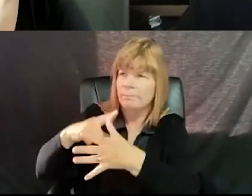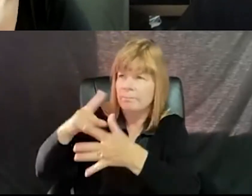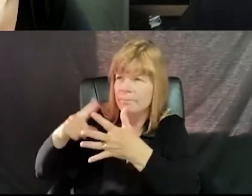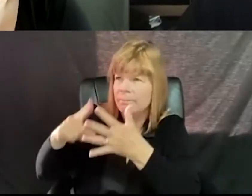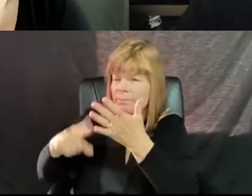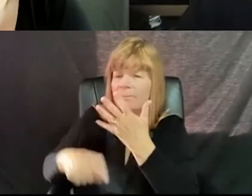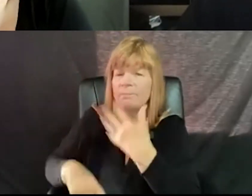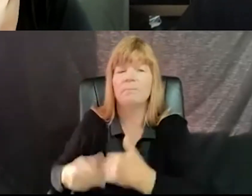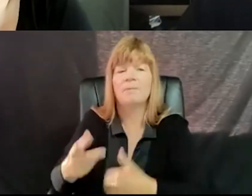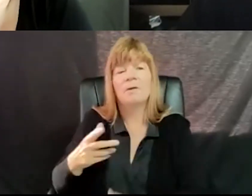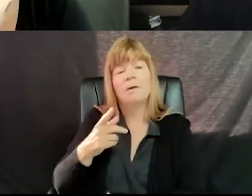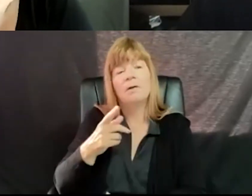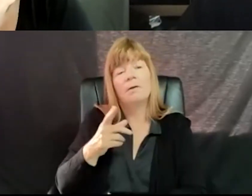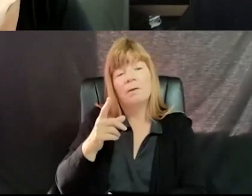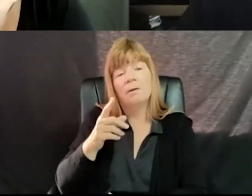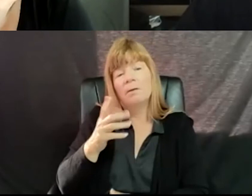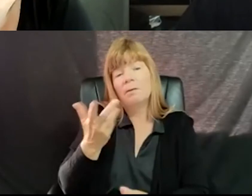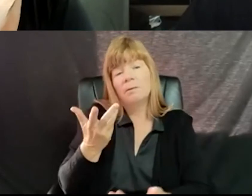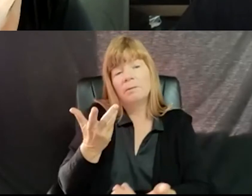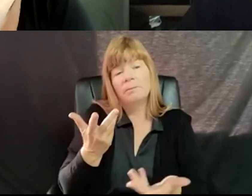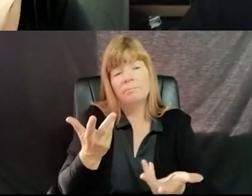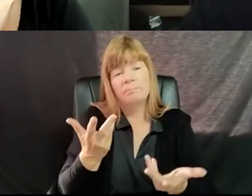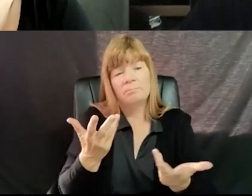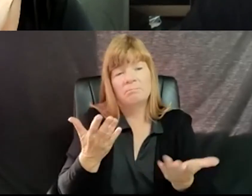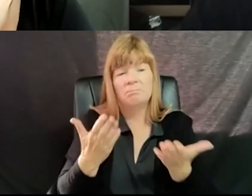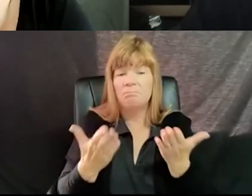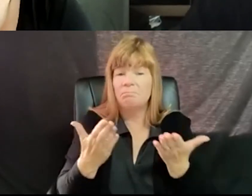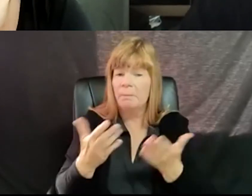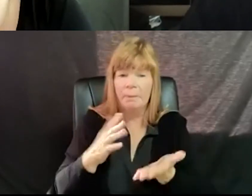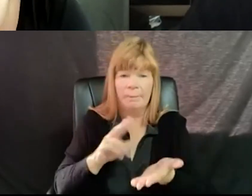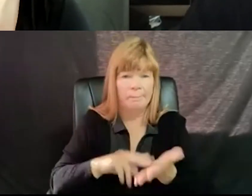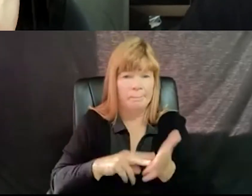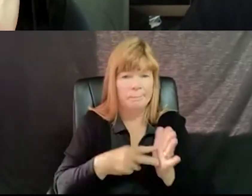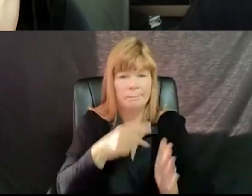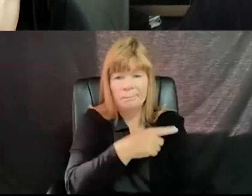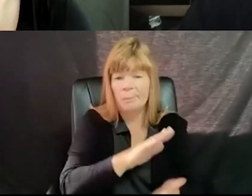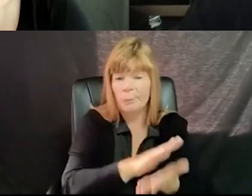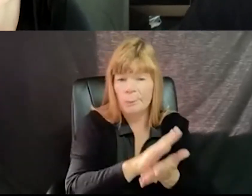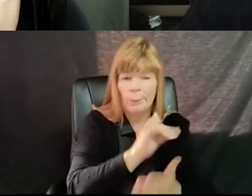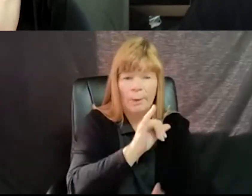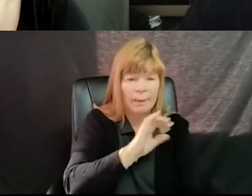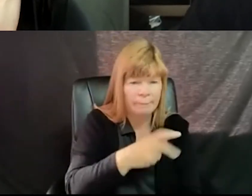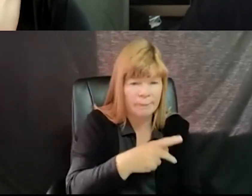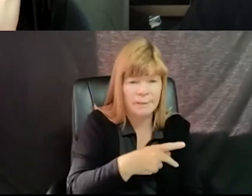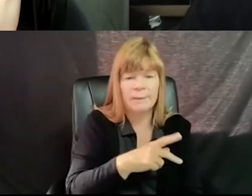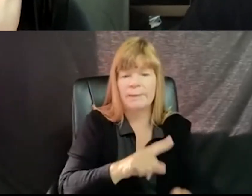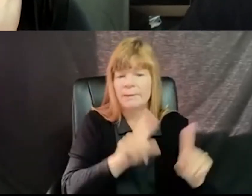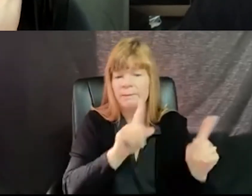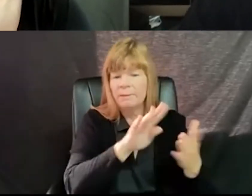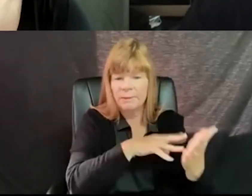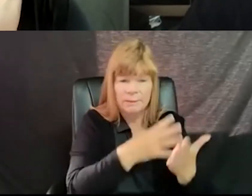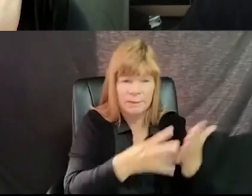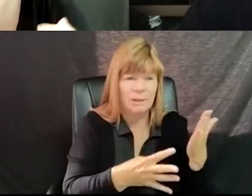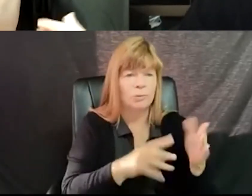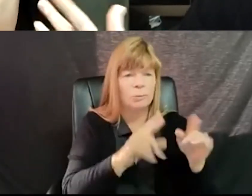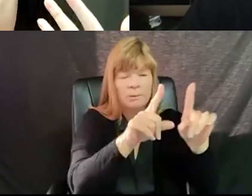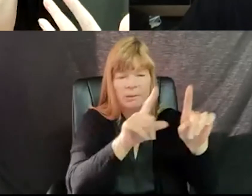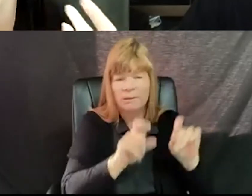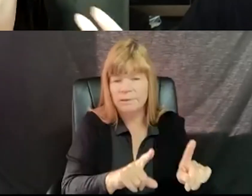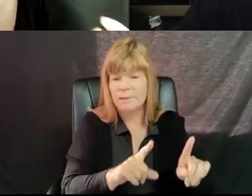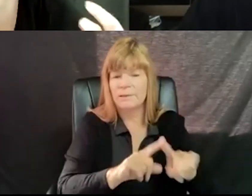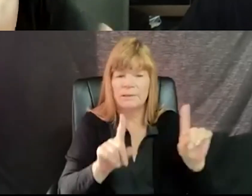And school, some of the different things could be, IEPs or adjusted schedules and test taking methods,